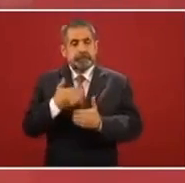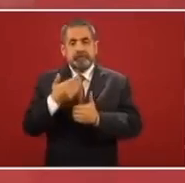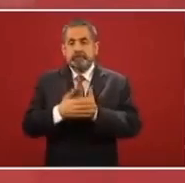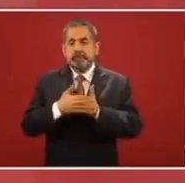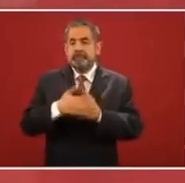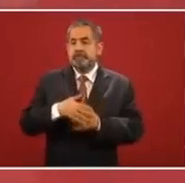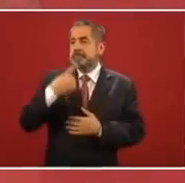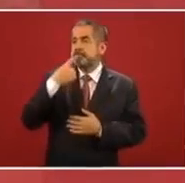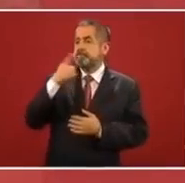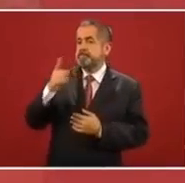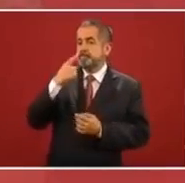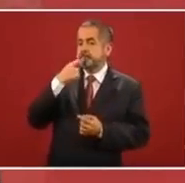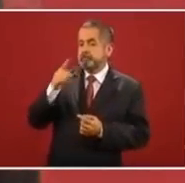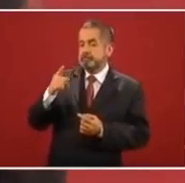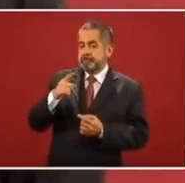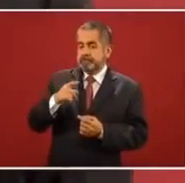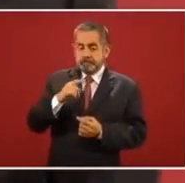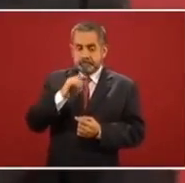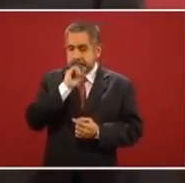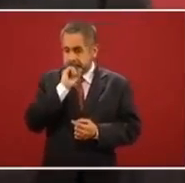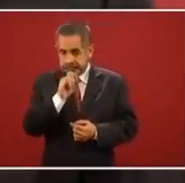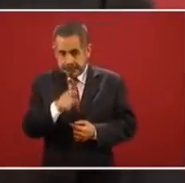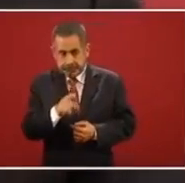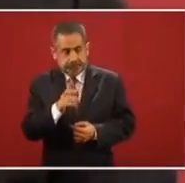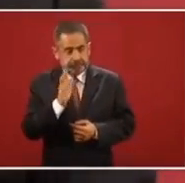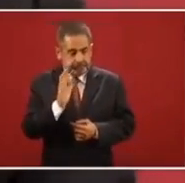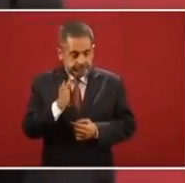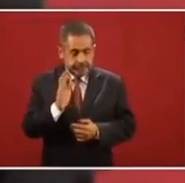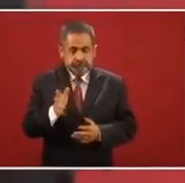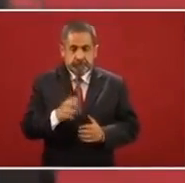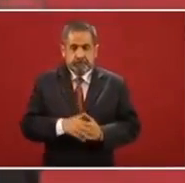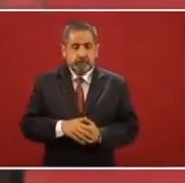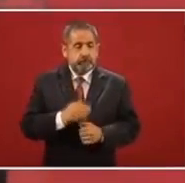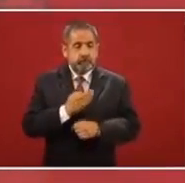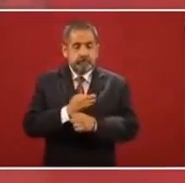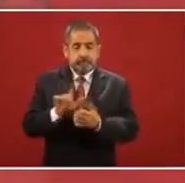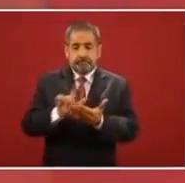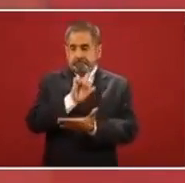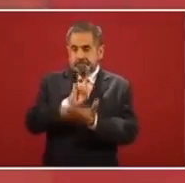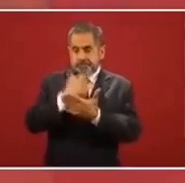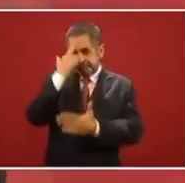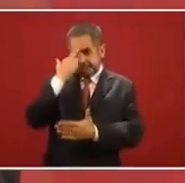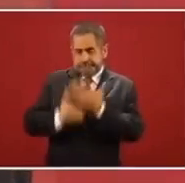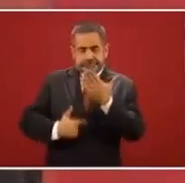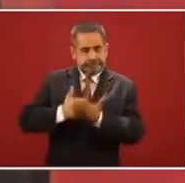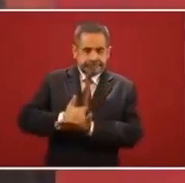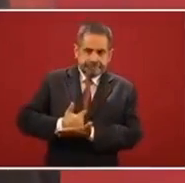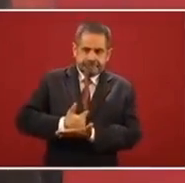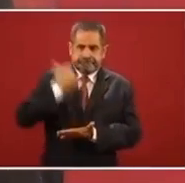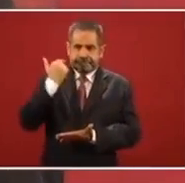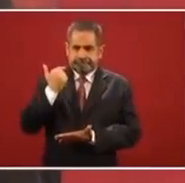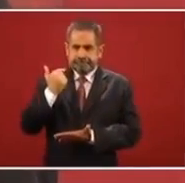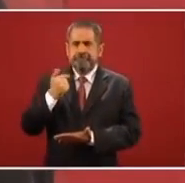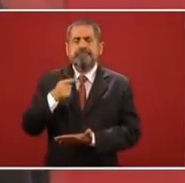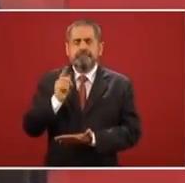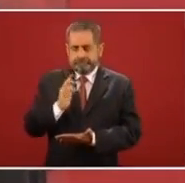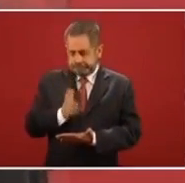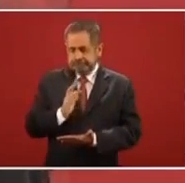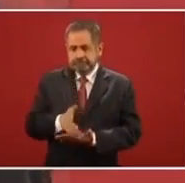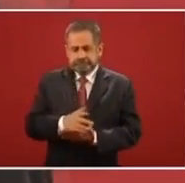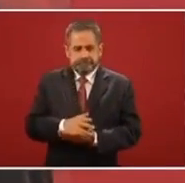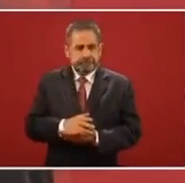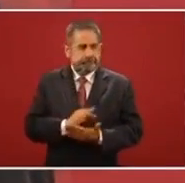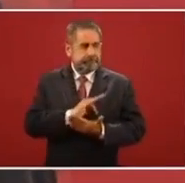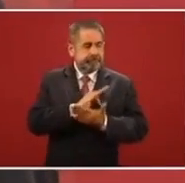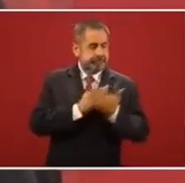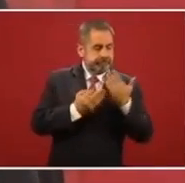now we have these y in también course, these ya complaints, es delito grave and now it is a grave crime la